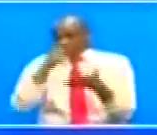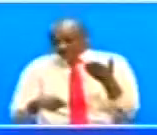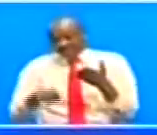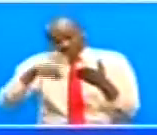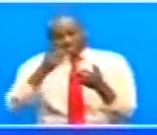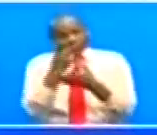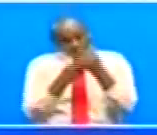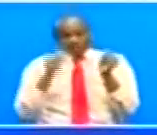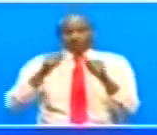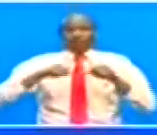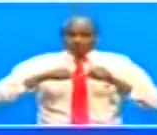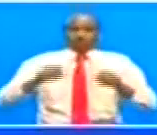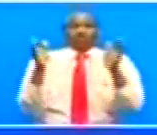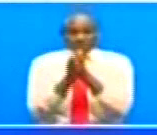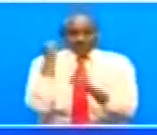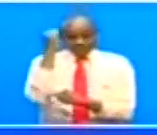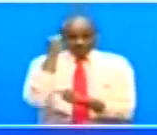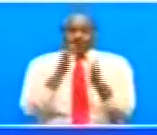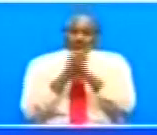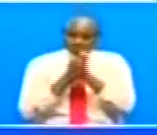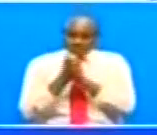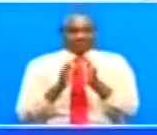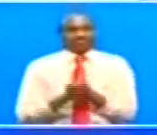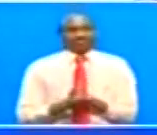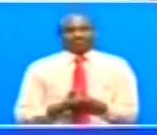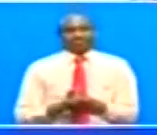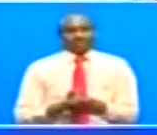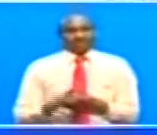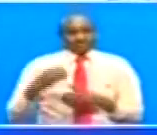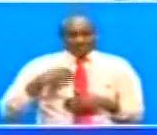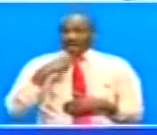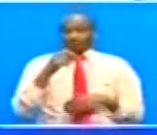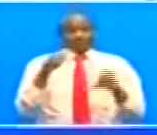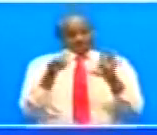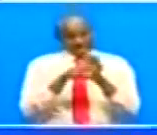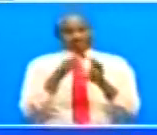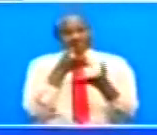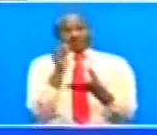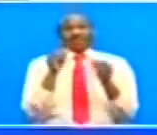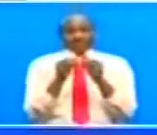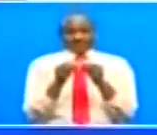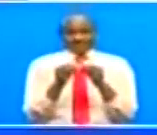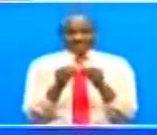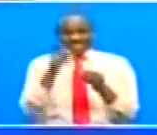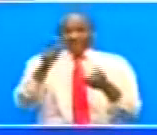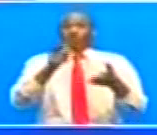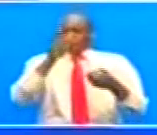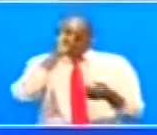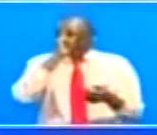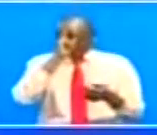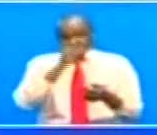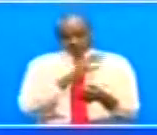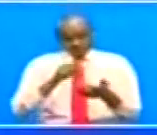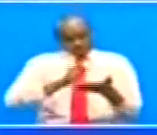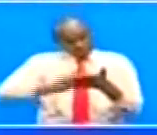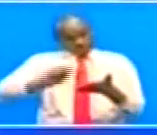Muntu can now proceed with their political ambitions. So I had to be part of that meeting. The clearance by police comes